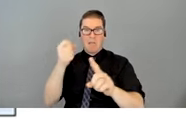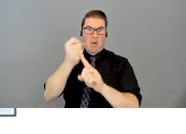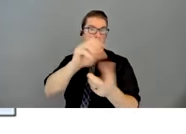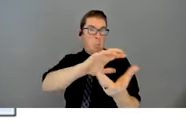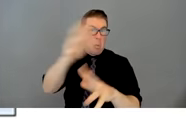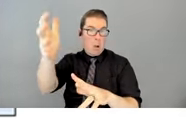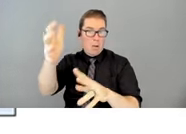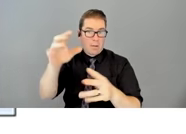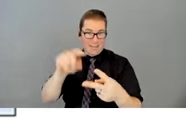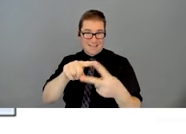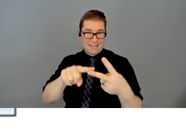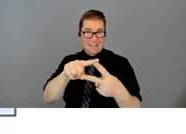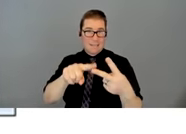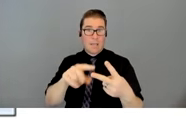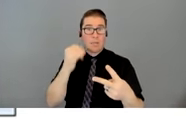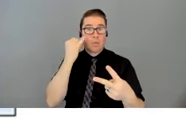please call Campus PD.